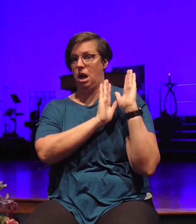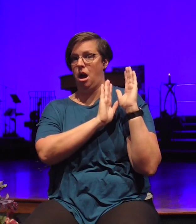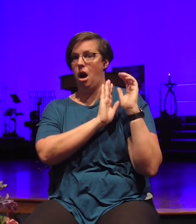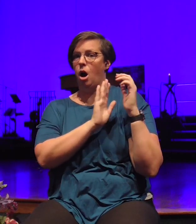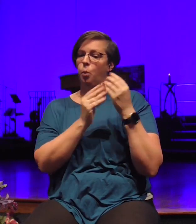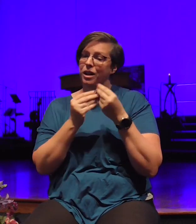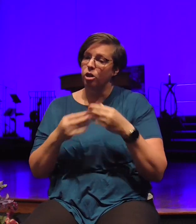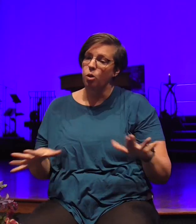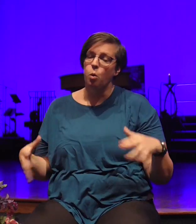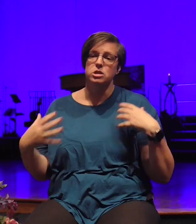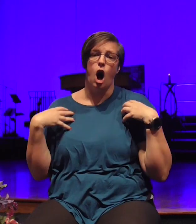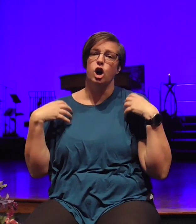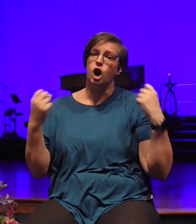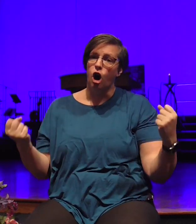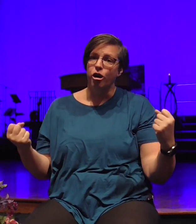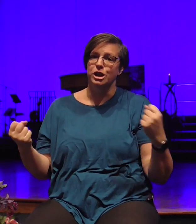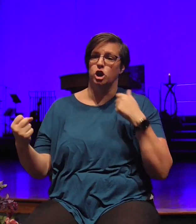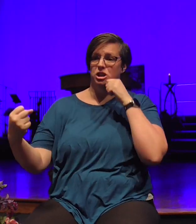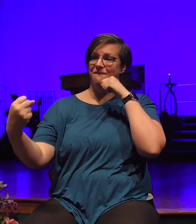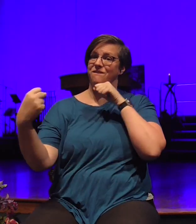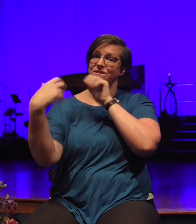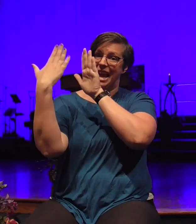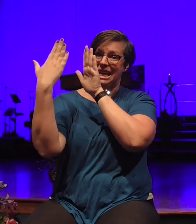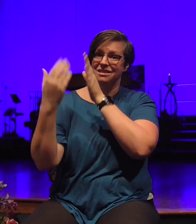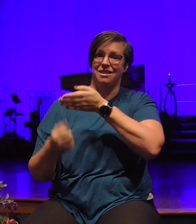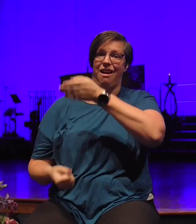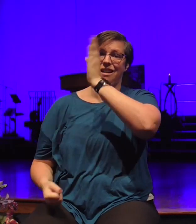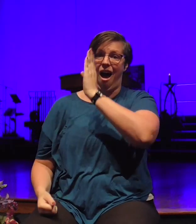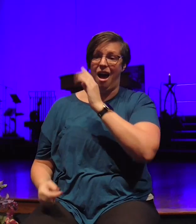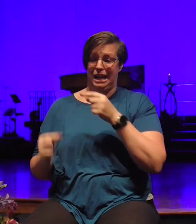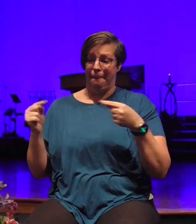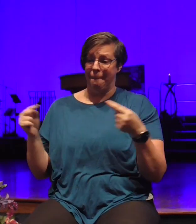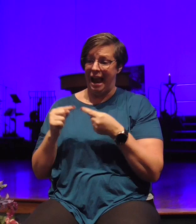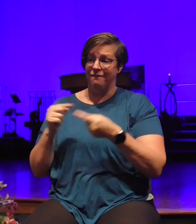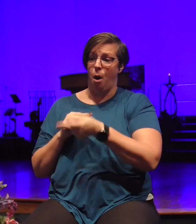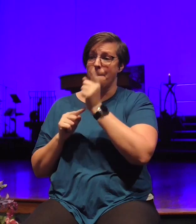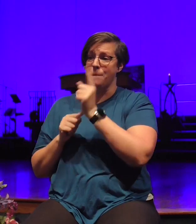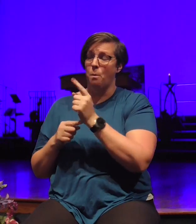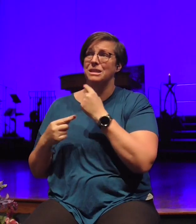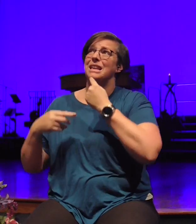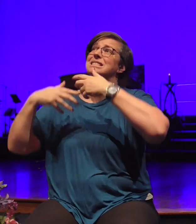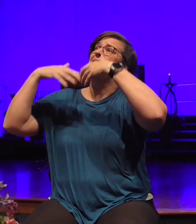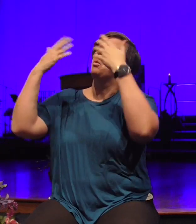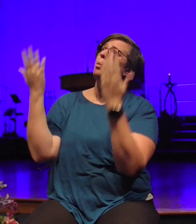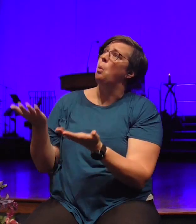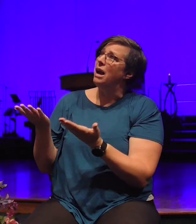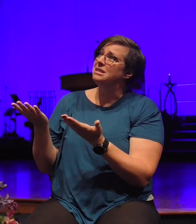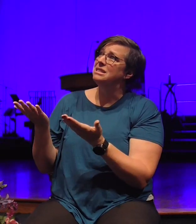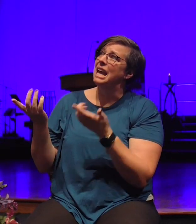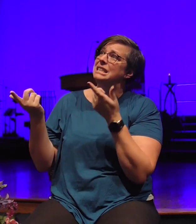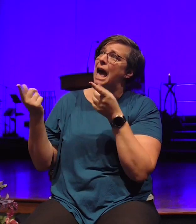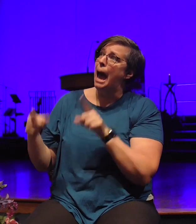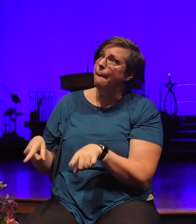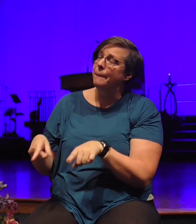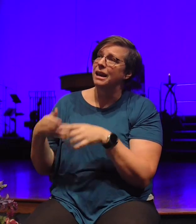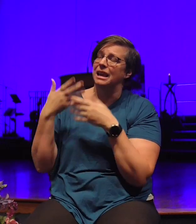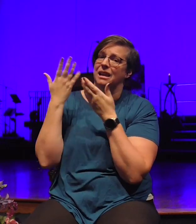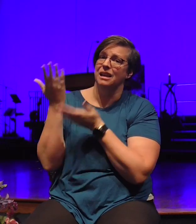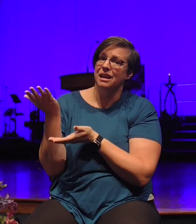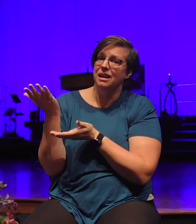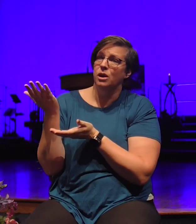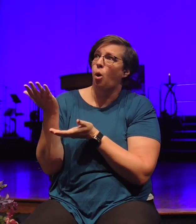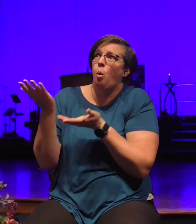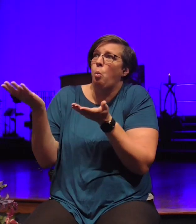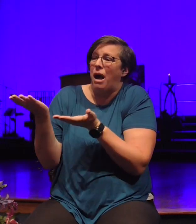the divine sometimes in our most painful moments and say, what is this about? What is going on?